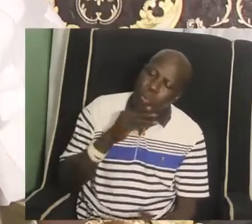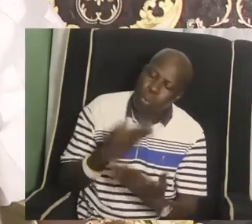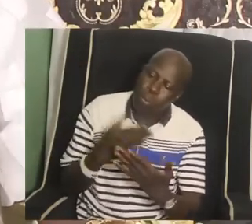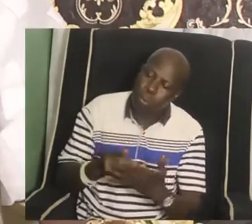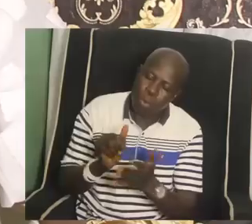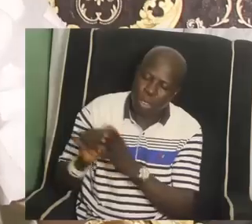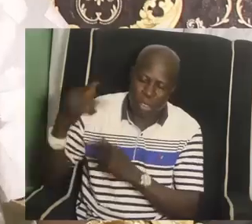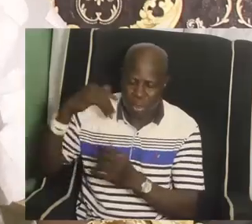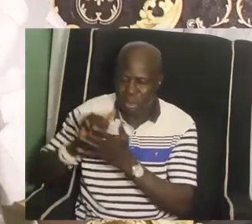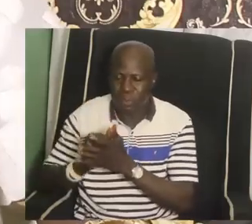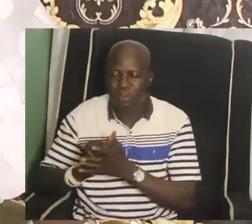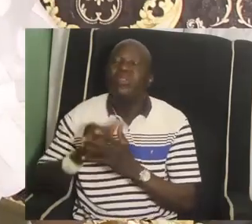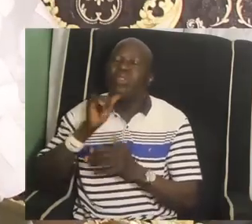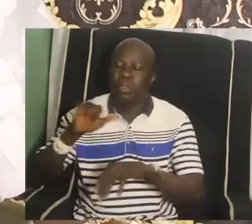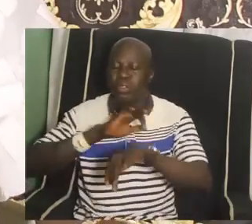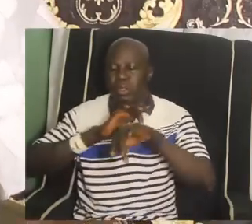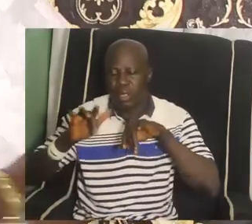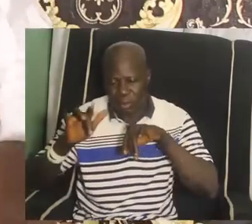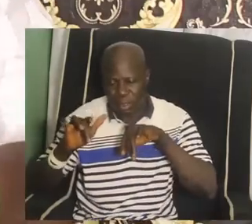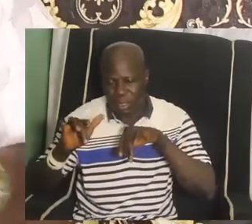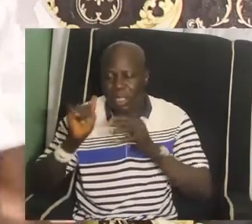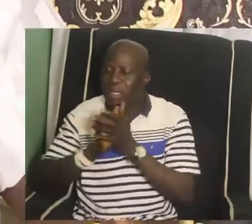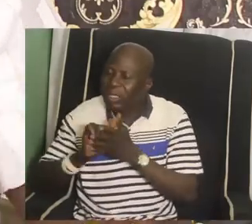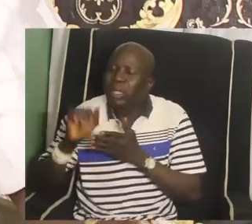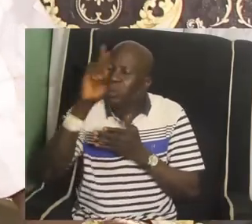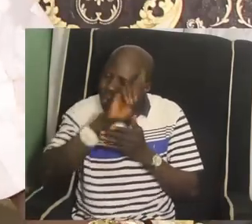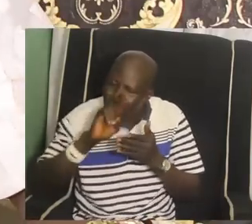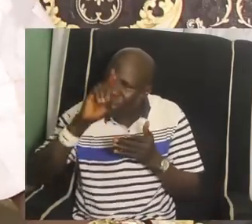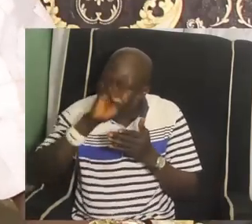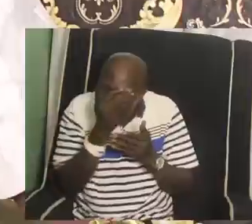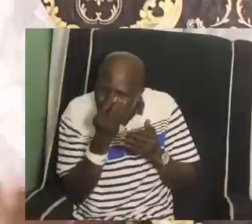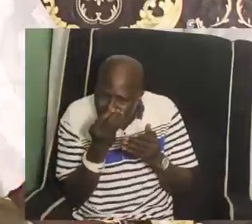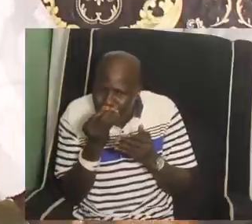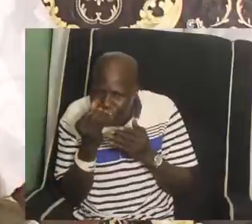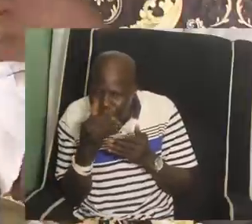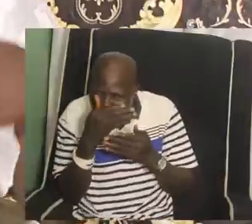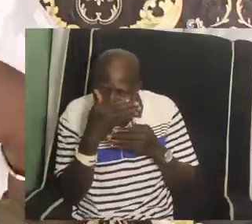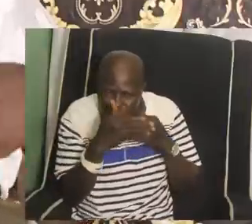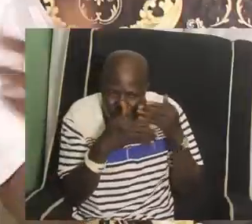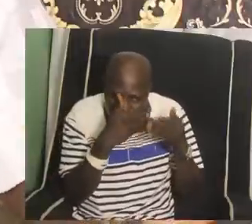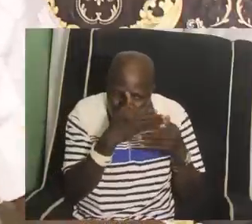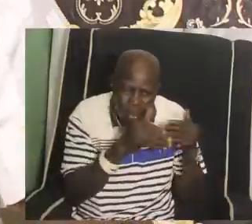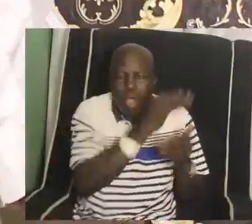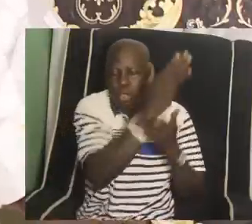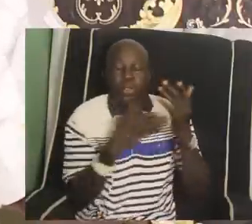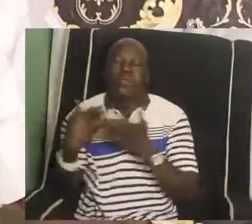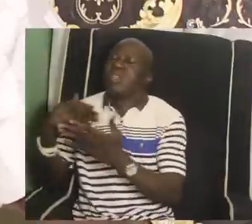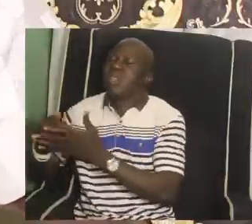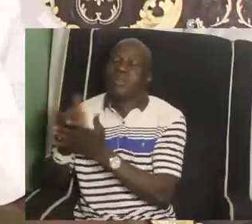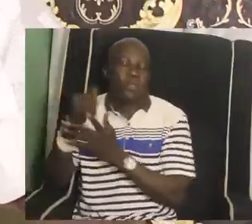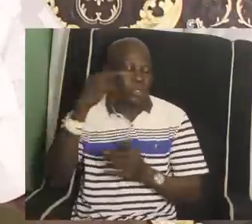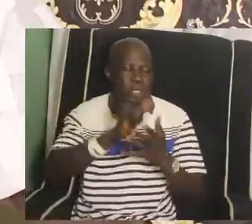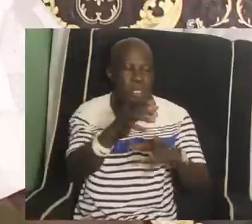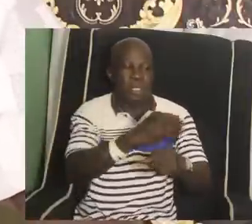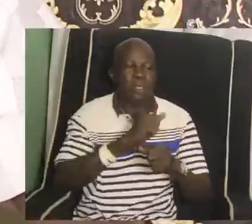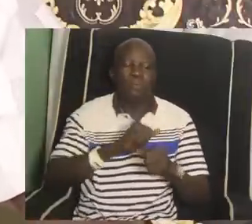seen. See, bag you empty. That it does not empty. What in your look there? They have been using you gradually. Now, what that's the money you